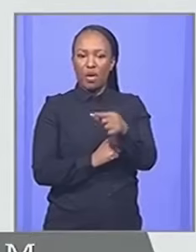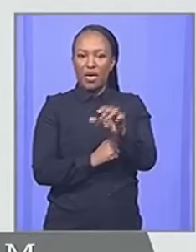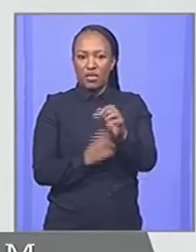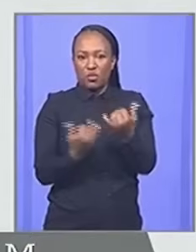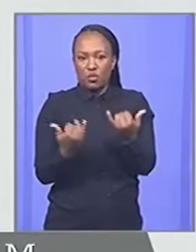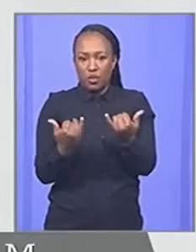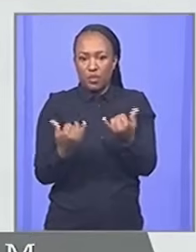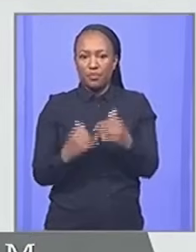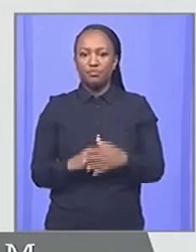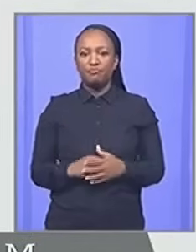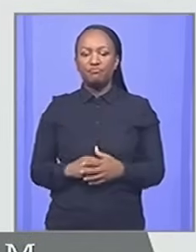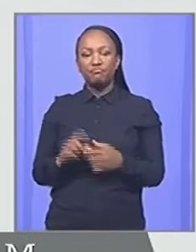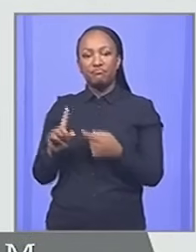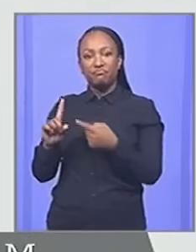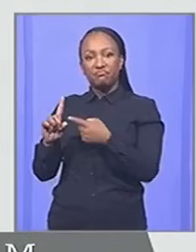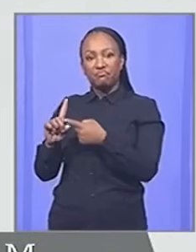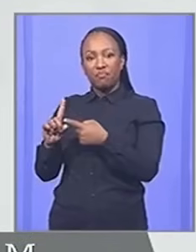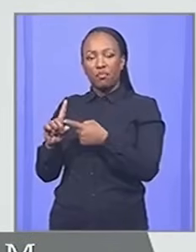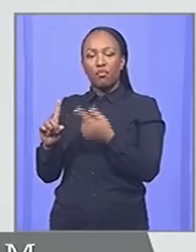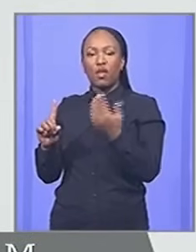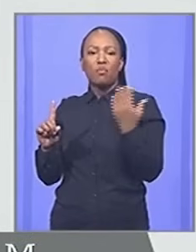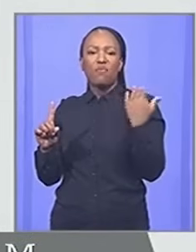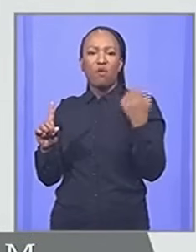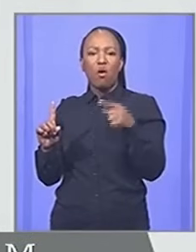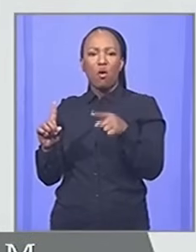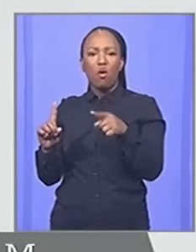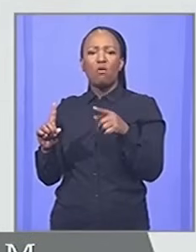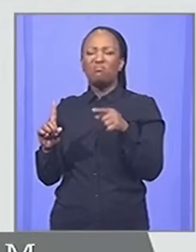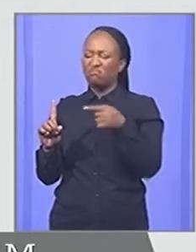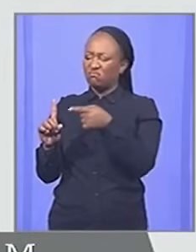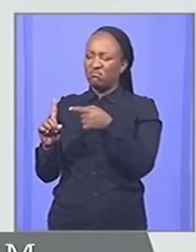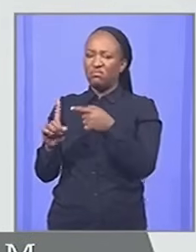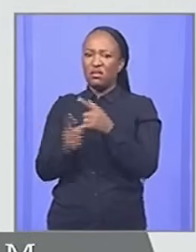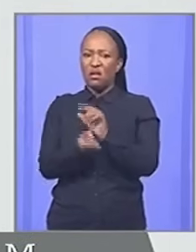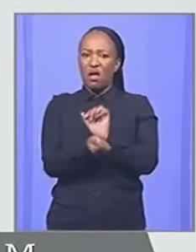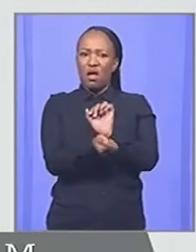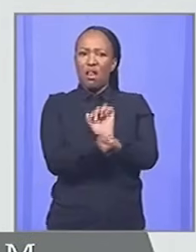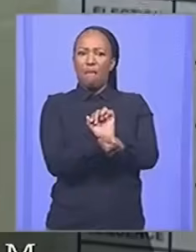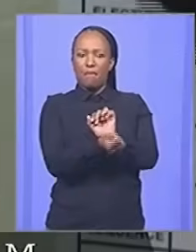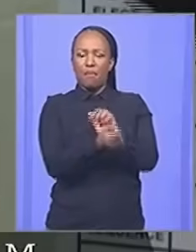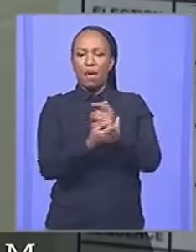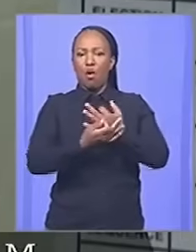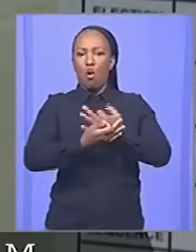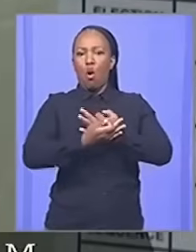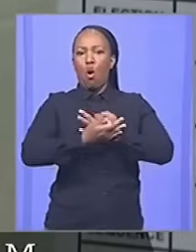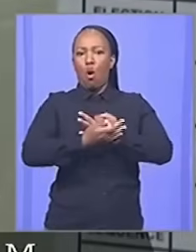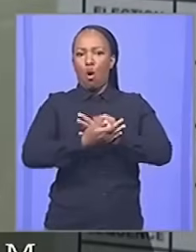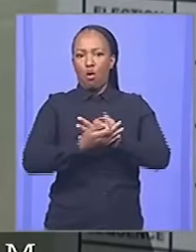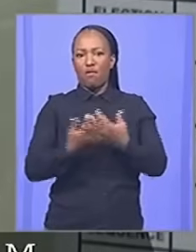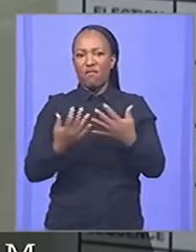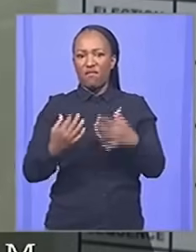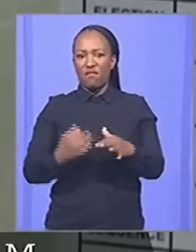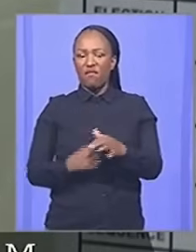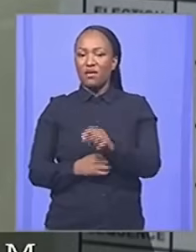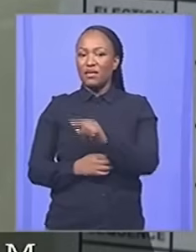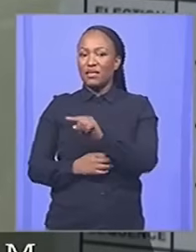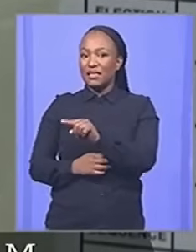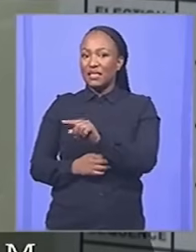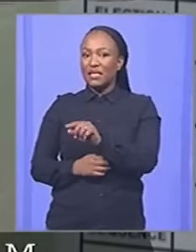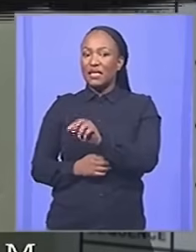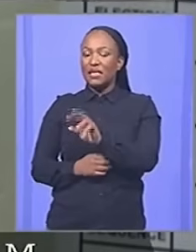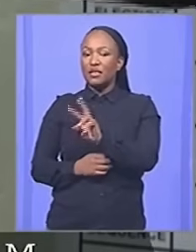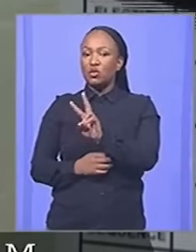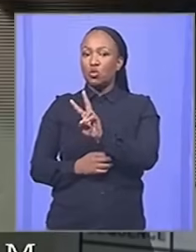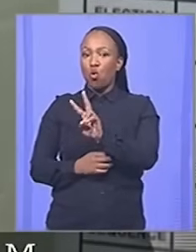Ngaka Nomsa Masuka o swere pejana ke lekala la di-Hawks ka ditatofatšo tša bomenetša bja ditšhelete yeo e balolwago go diranta tše dimilione o tee